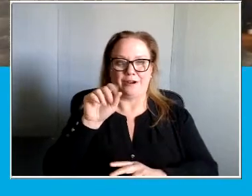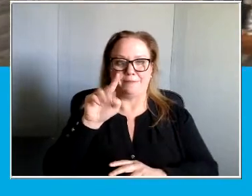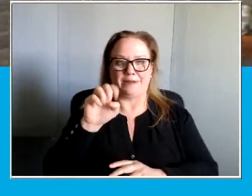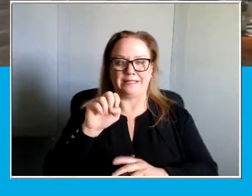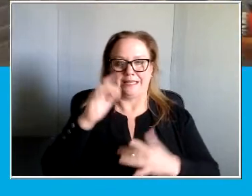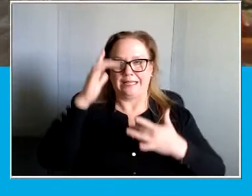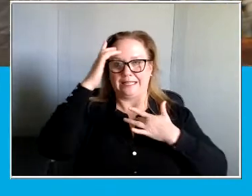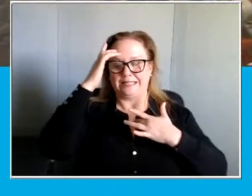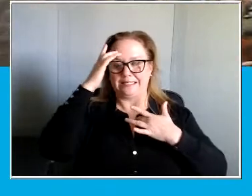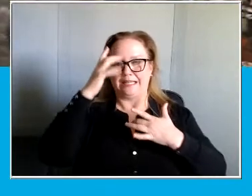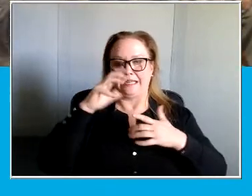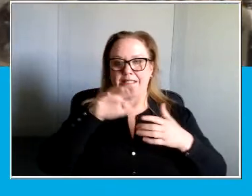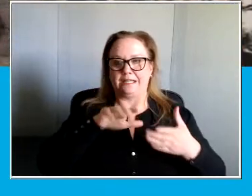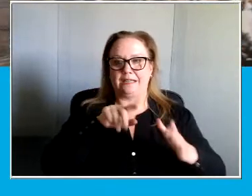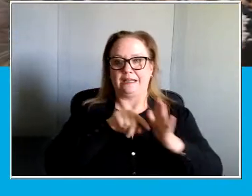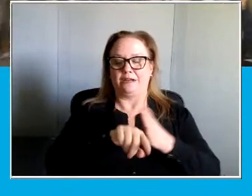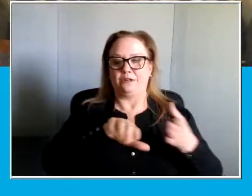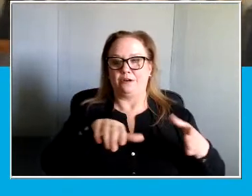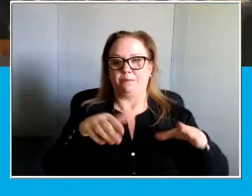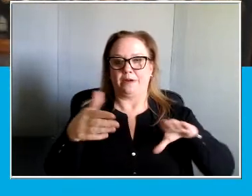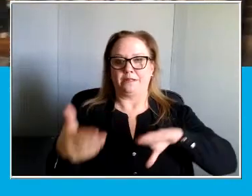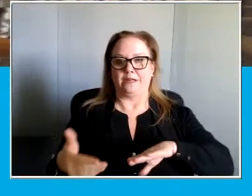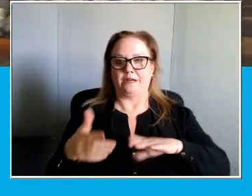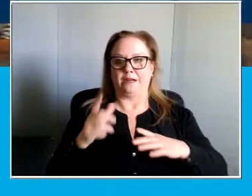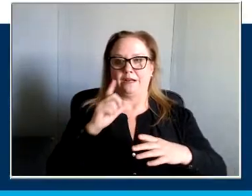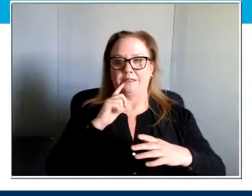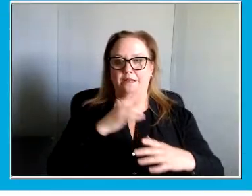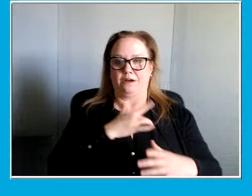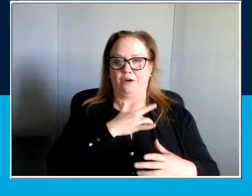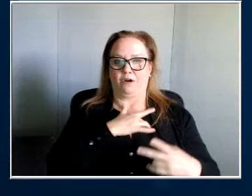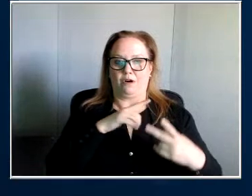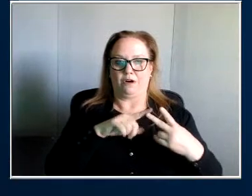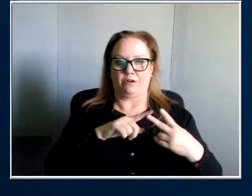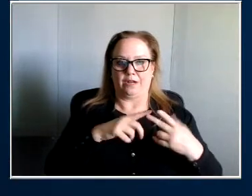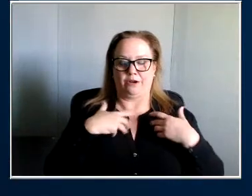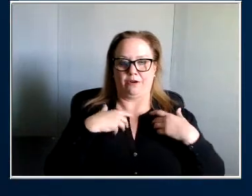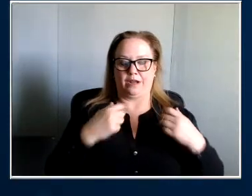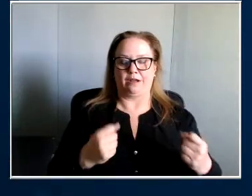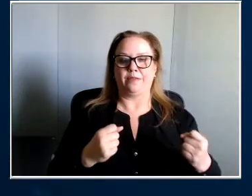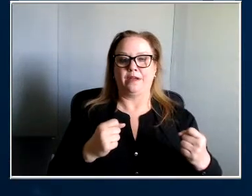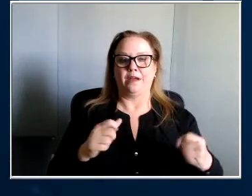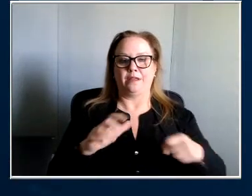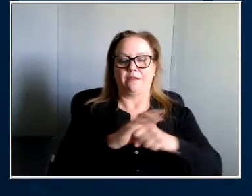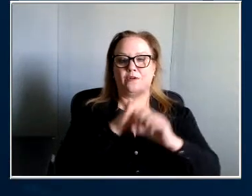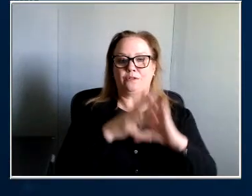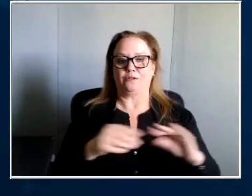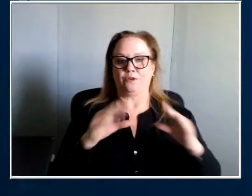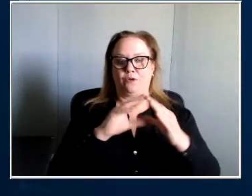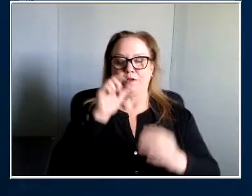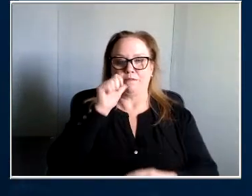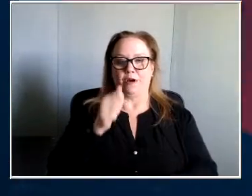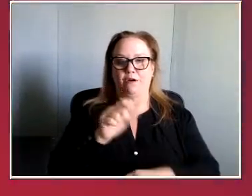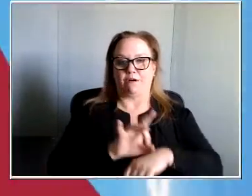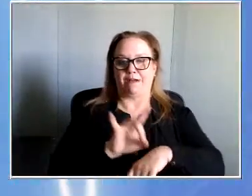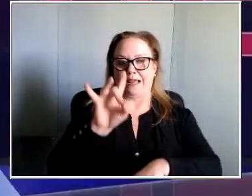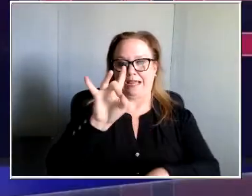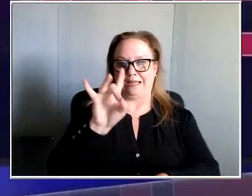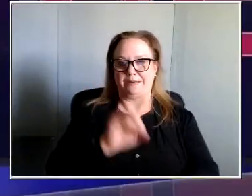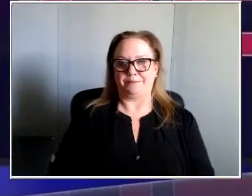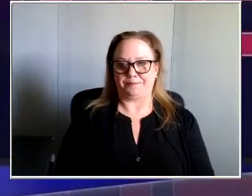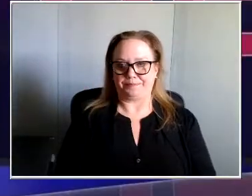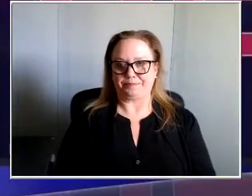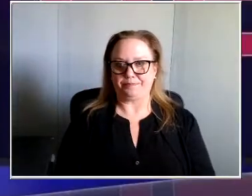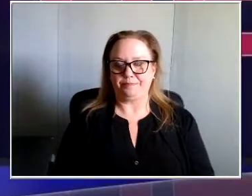that claimed her parents now has a hold on her heart and her health. The full story Thursday at 8 a.m.